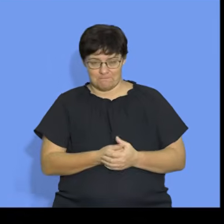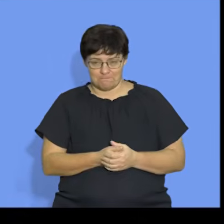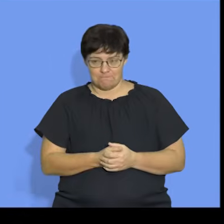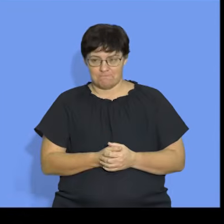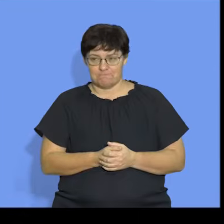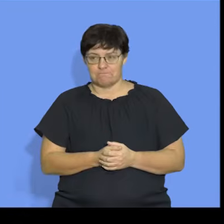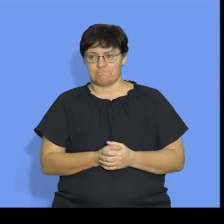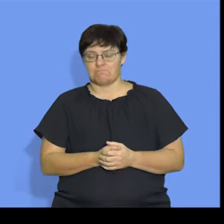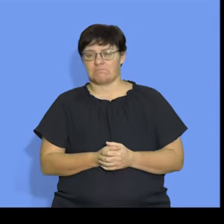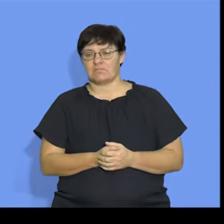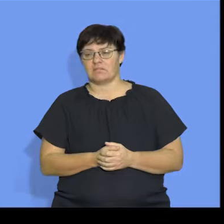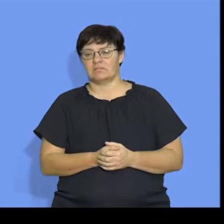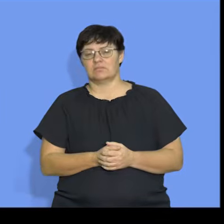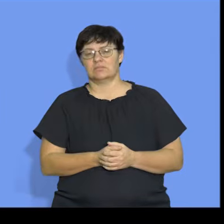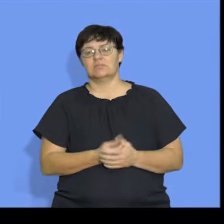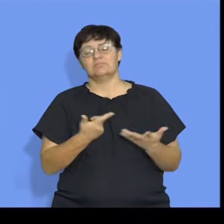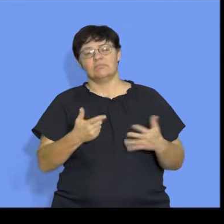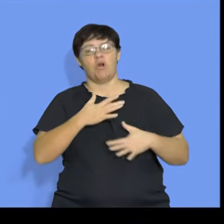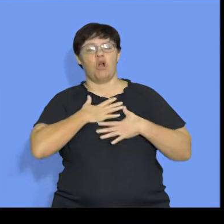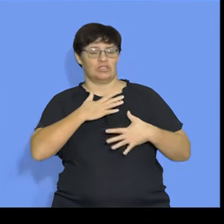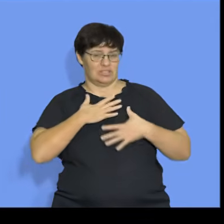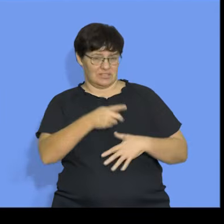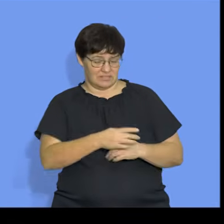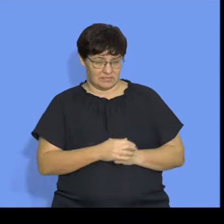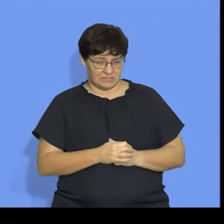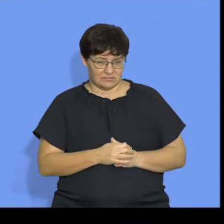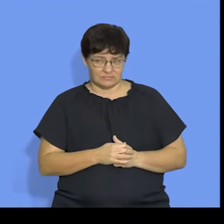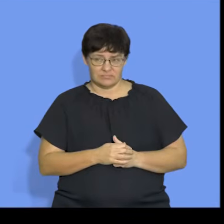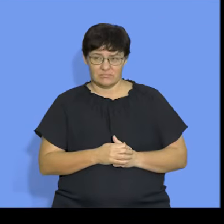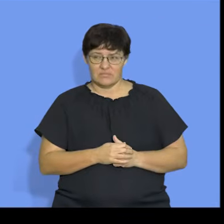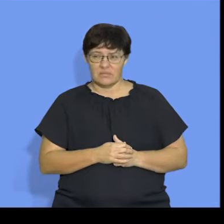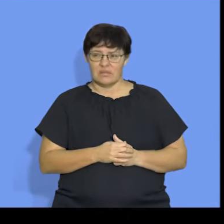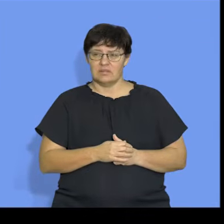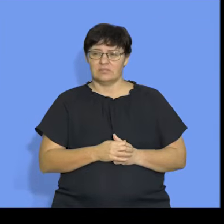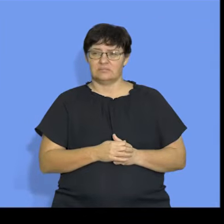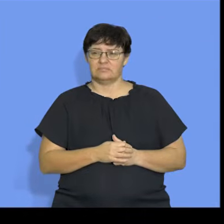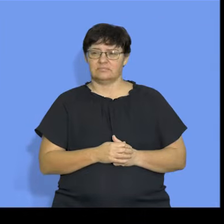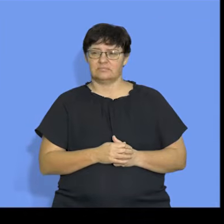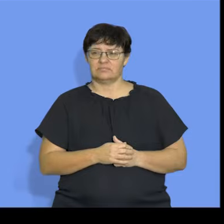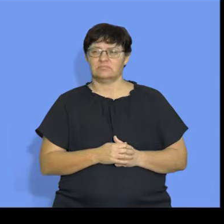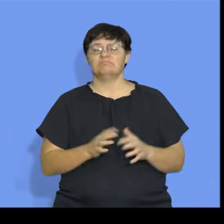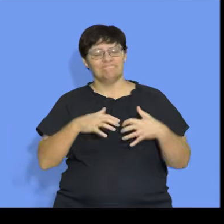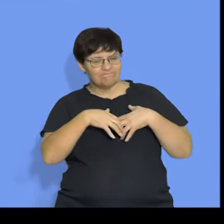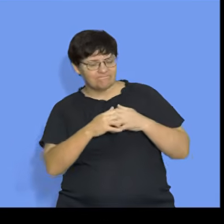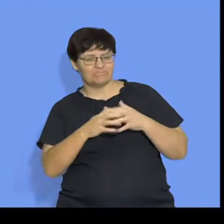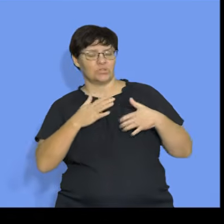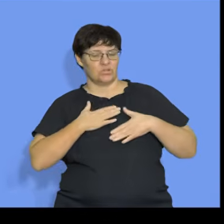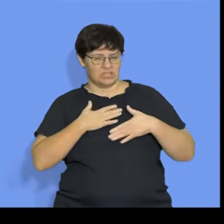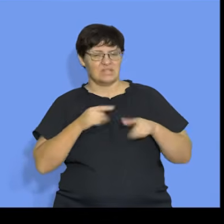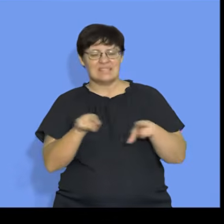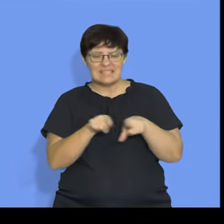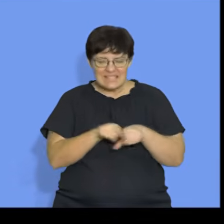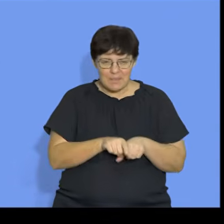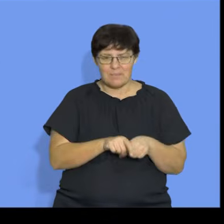Okay, guys, now it comes to oxygen. Oxygen, exactly the same as nitrogen, exactly the same as carbon